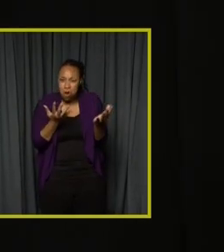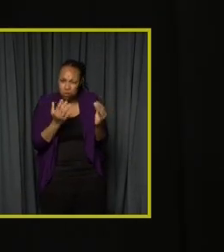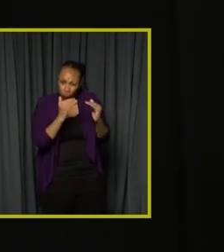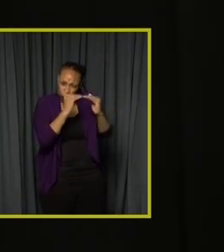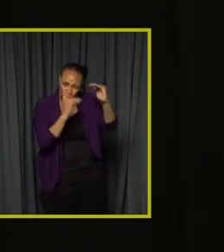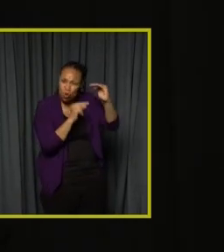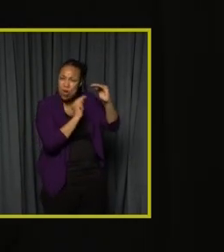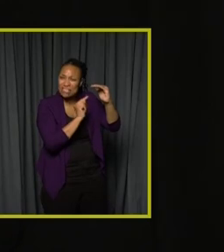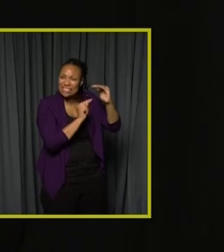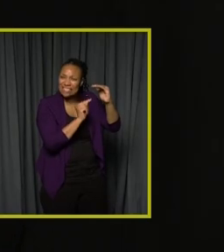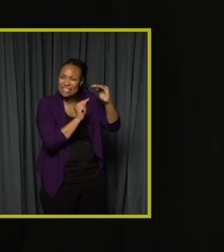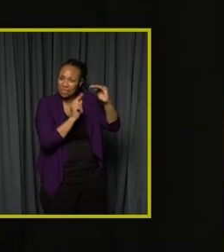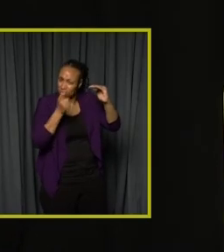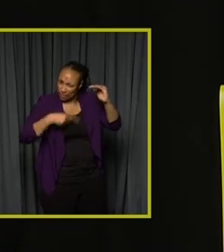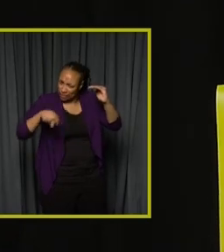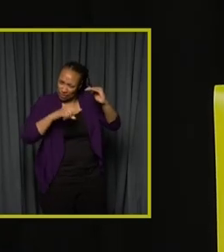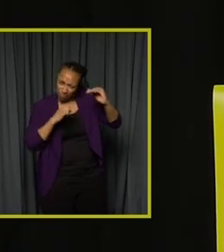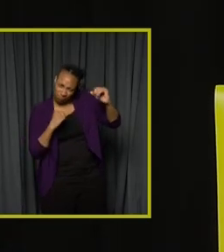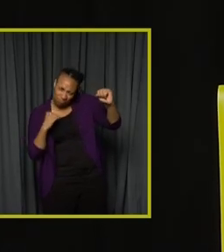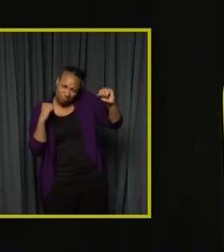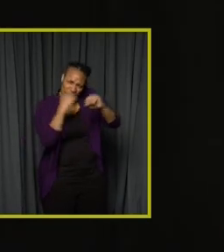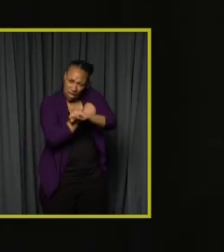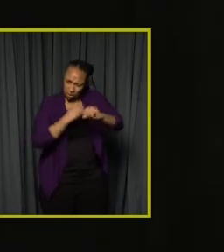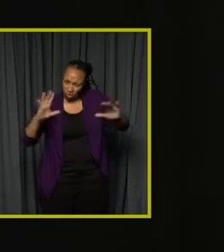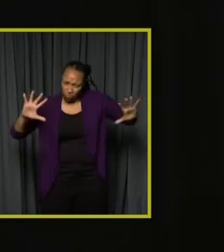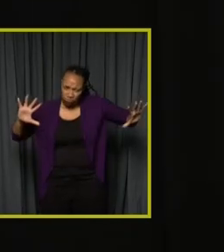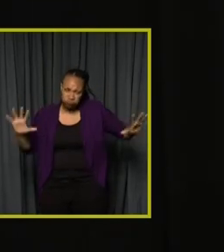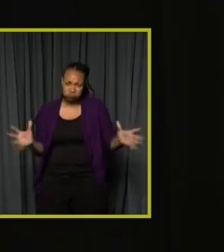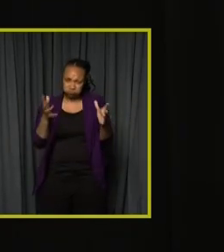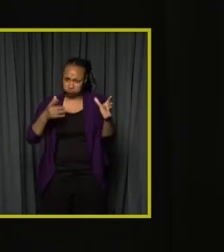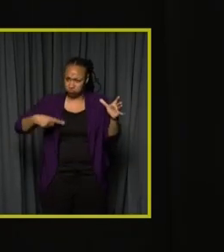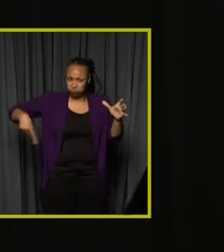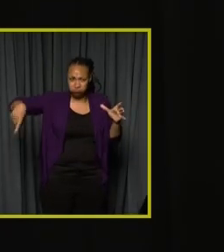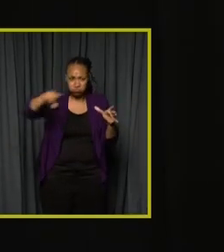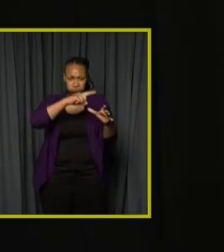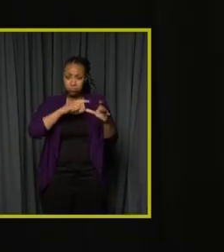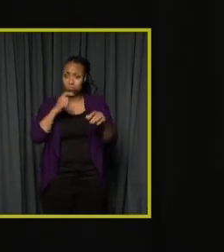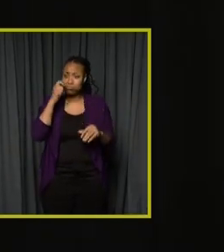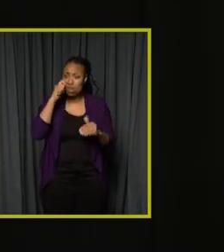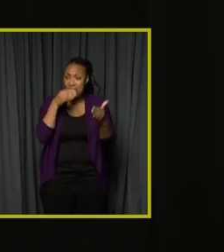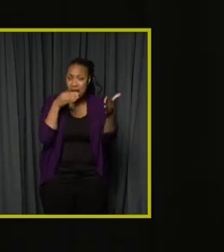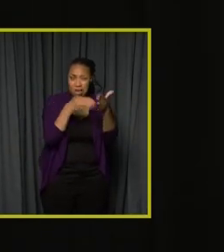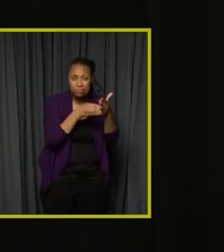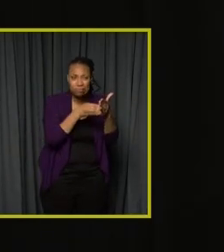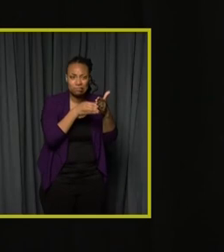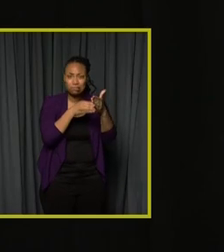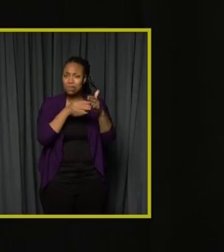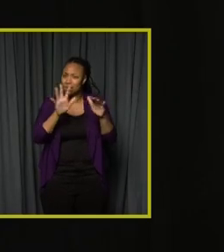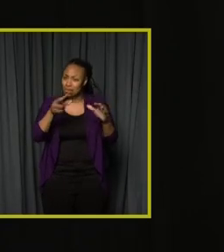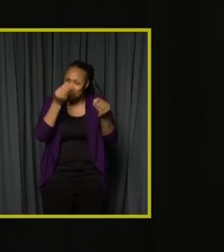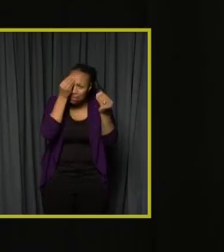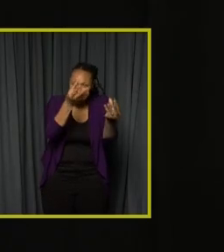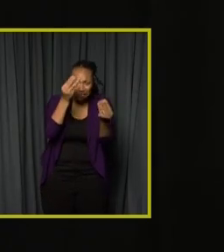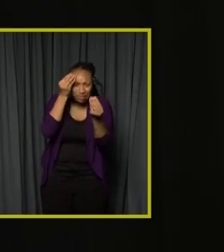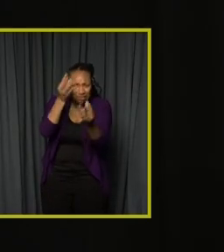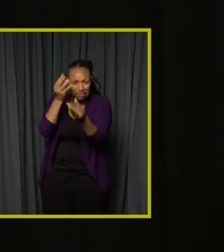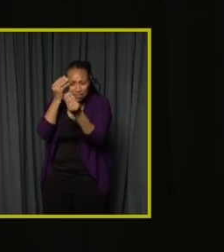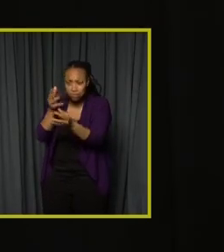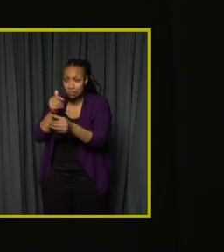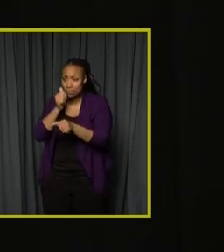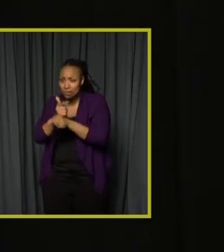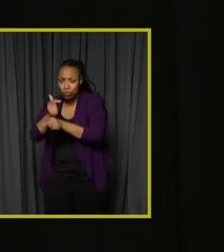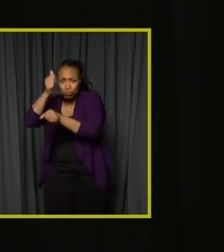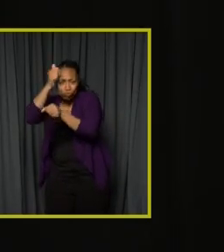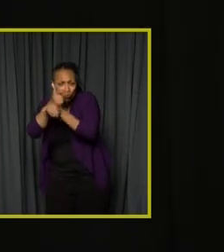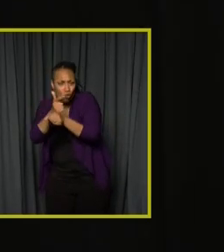the quicksands of racial injustice to the solid rock of brotherhood and sisterhood. Now is